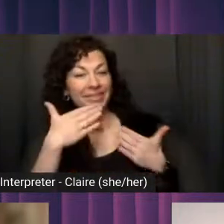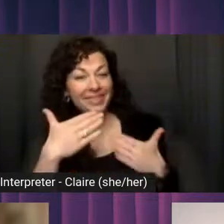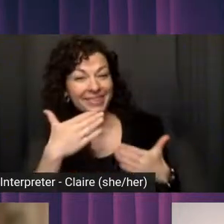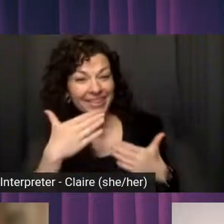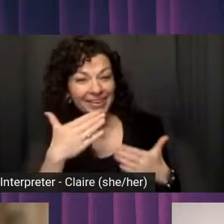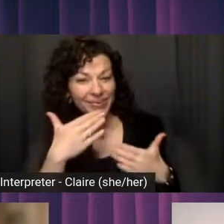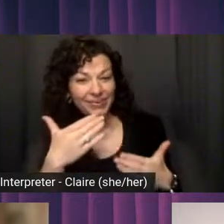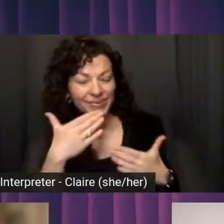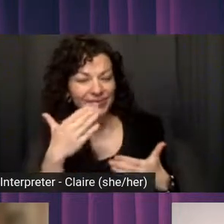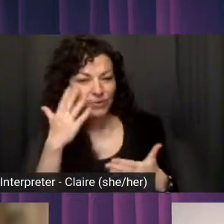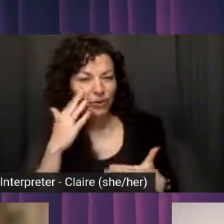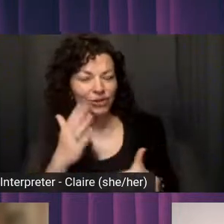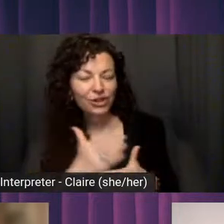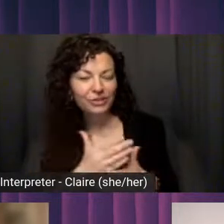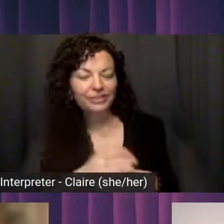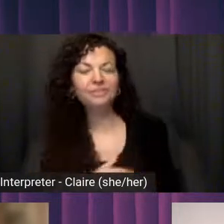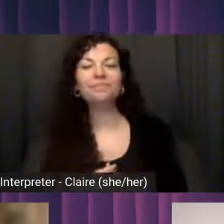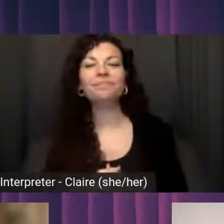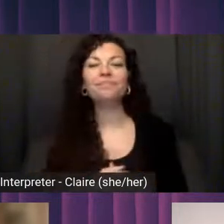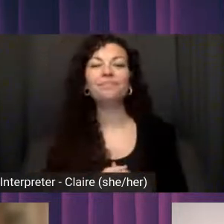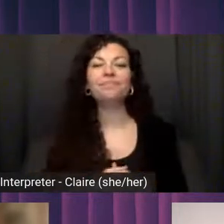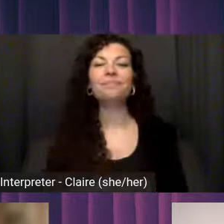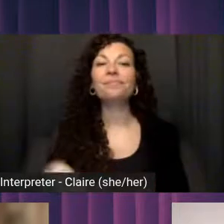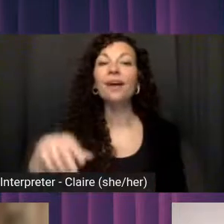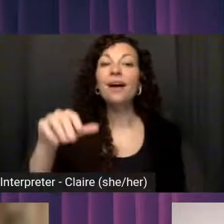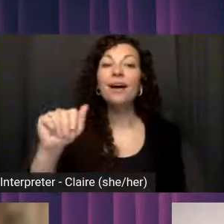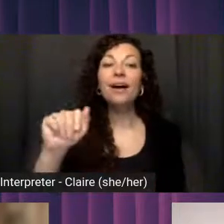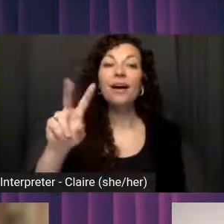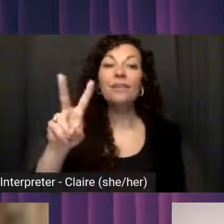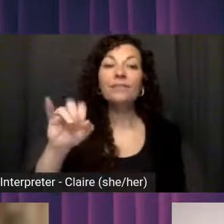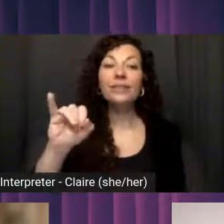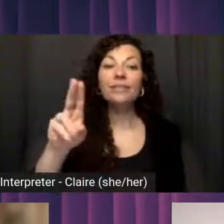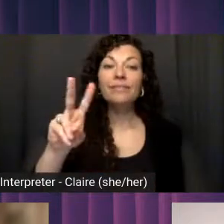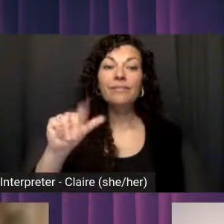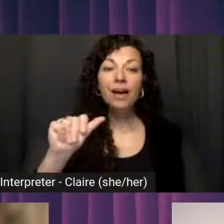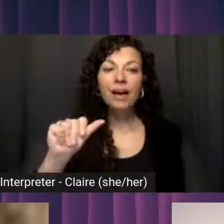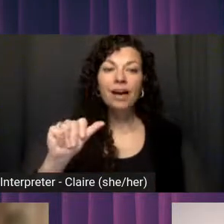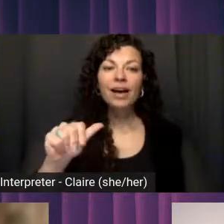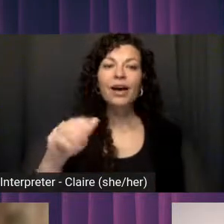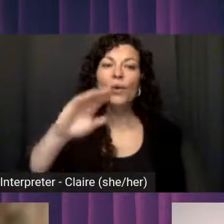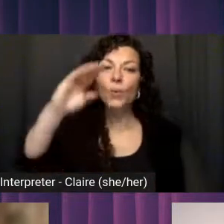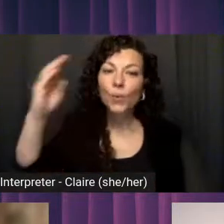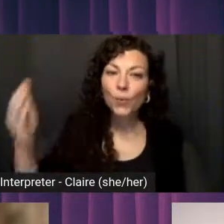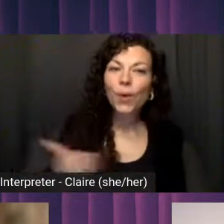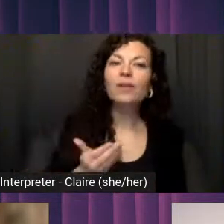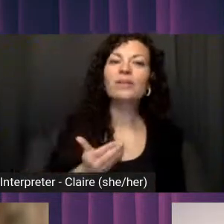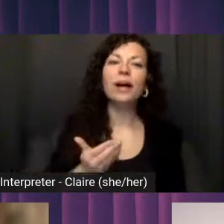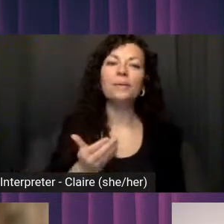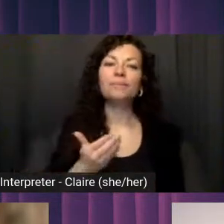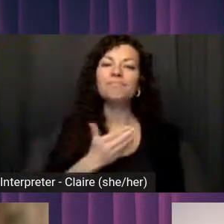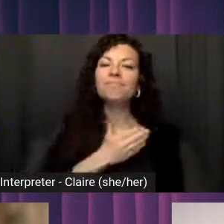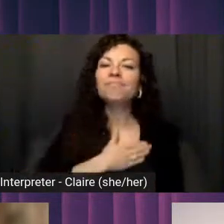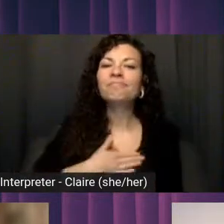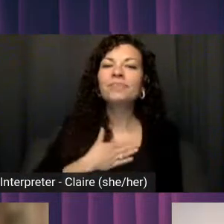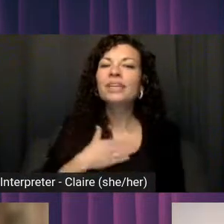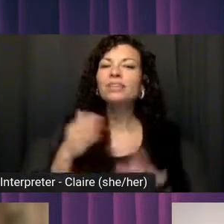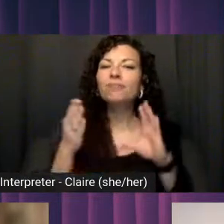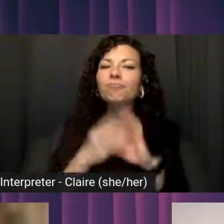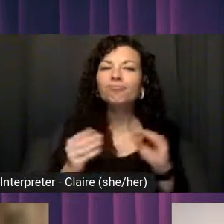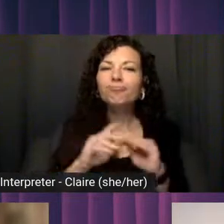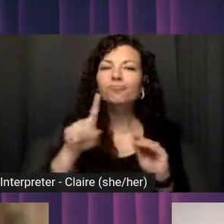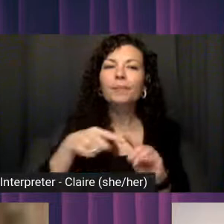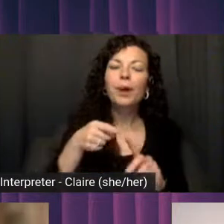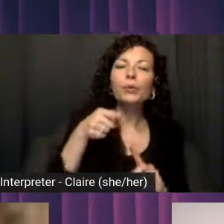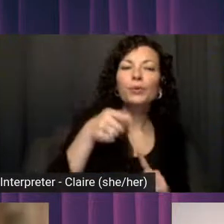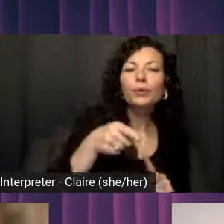us. Aviva, welcome. Tell us a bit about you and who you serve and how you